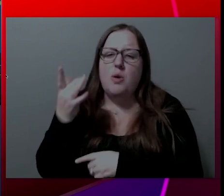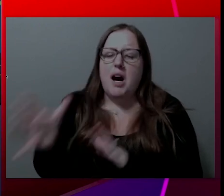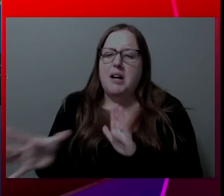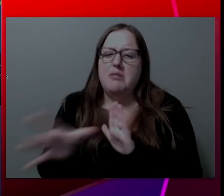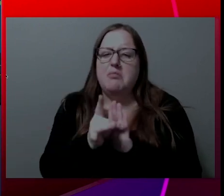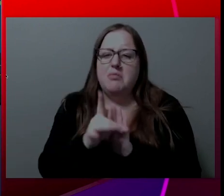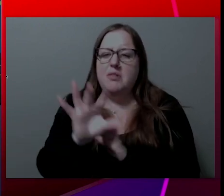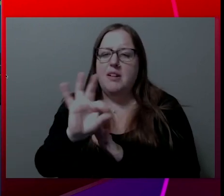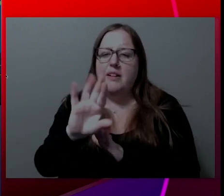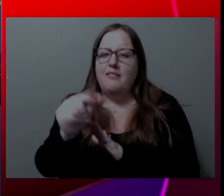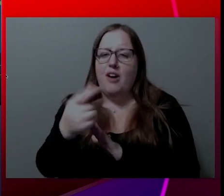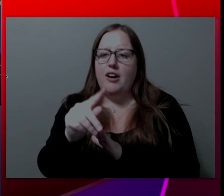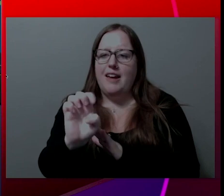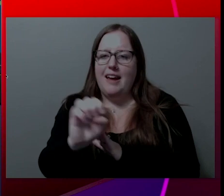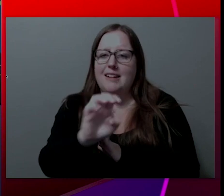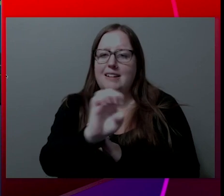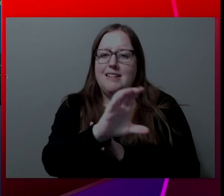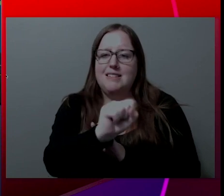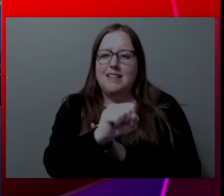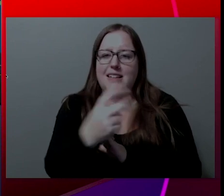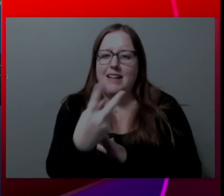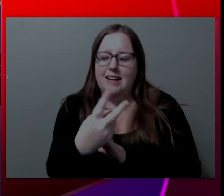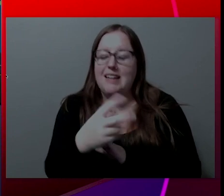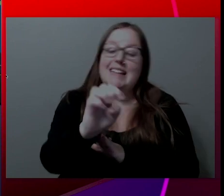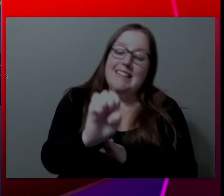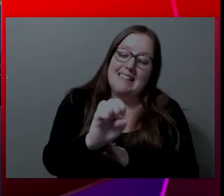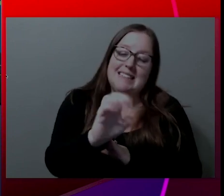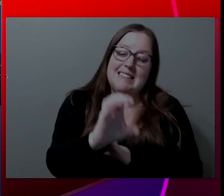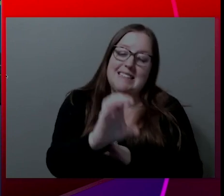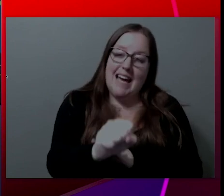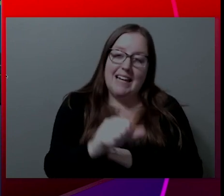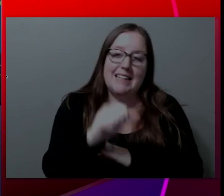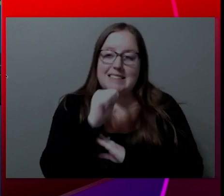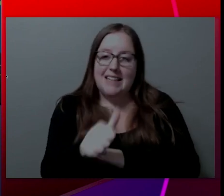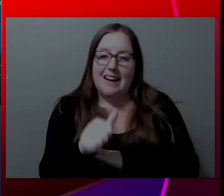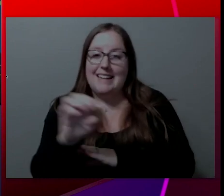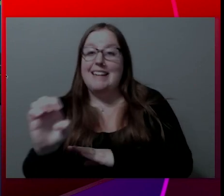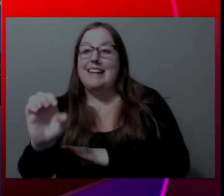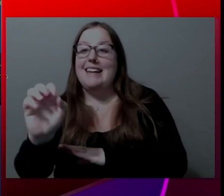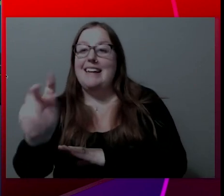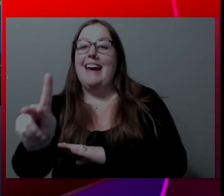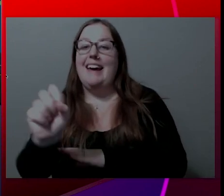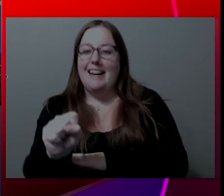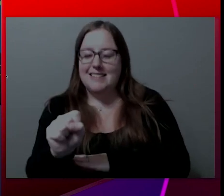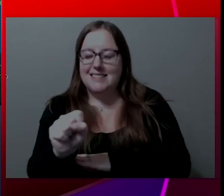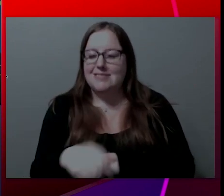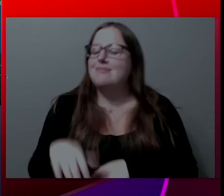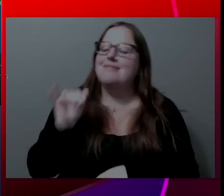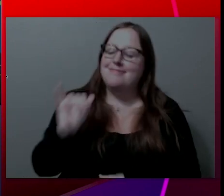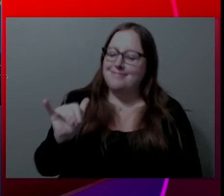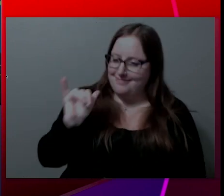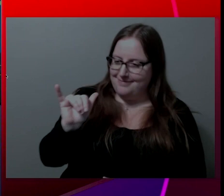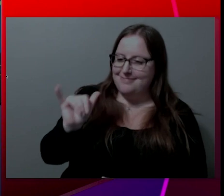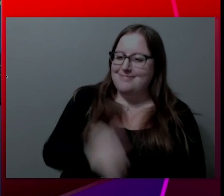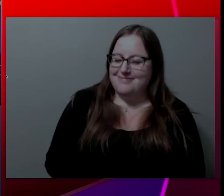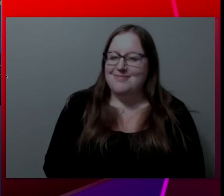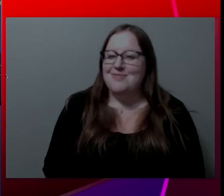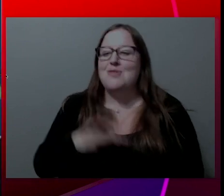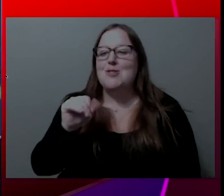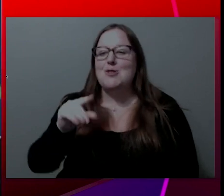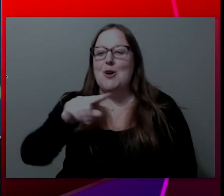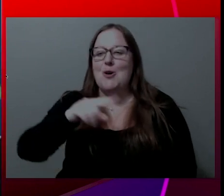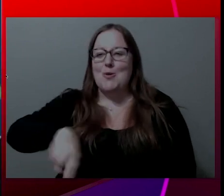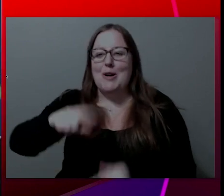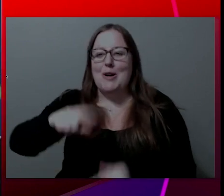Fargate and ECS over EKS? I was just going to ask the Fargate question. So we are a pretty